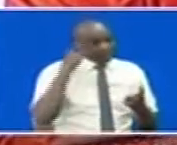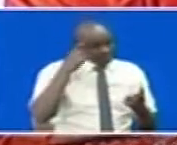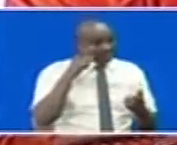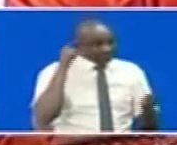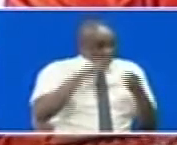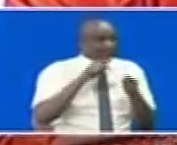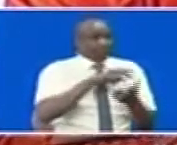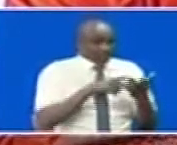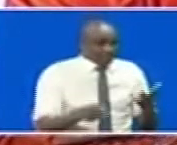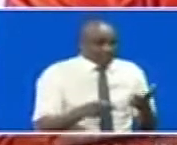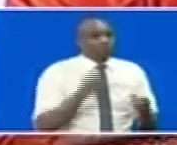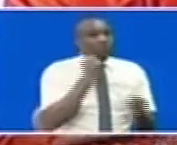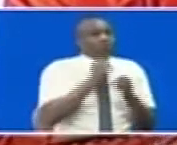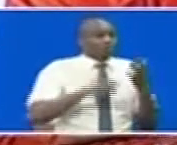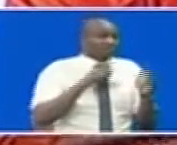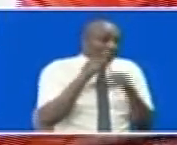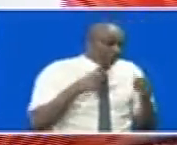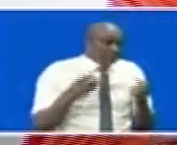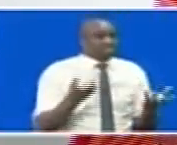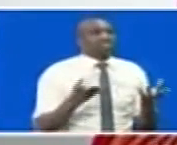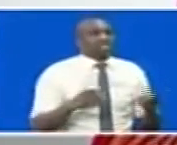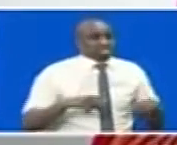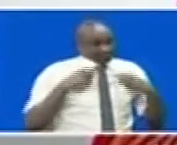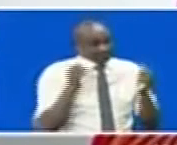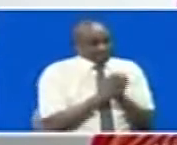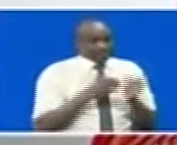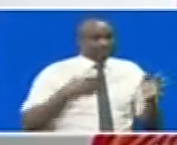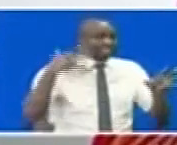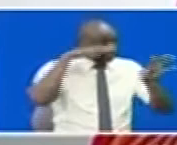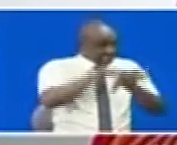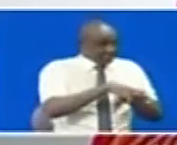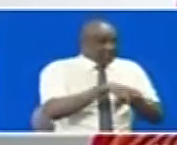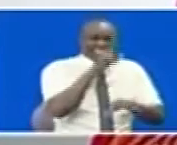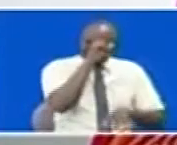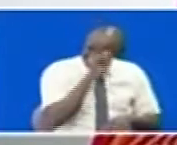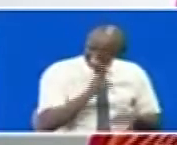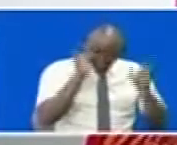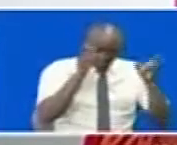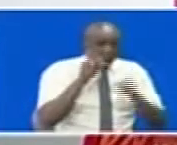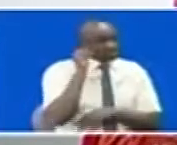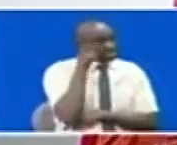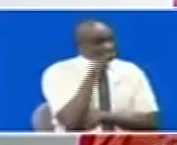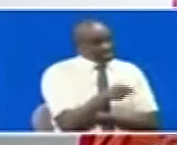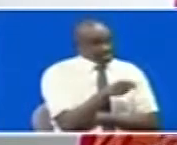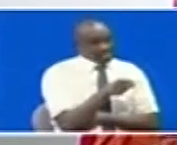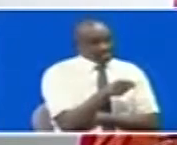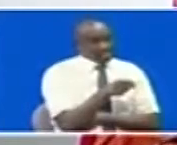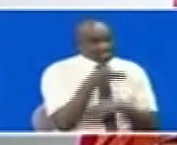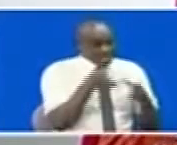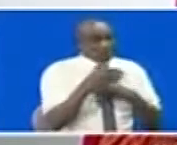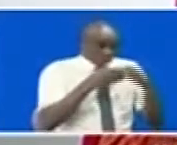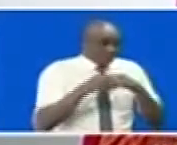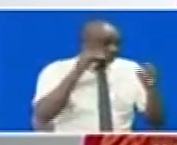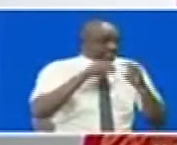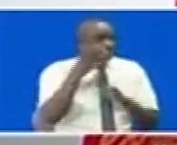then what do we do about the issues of cohesion and integration? Because there are serious issues in this country, especially as we go